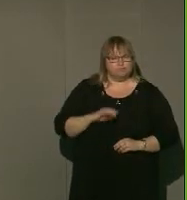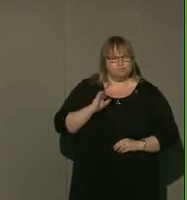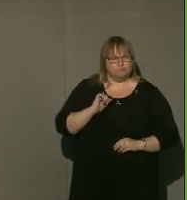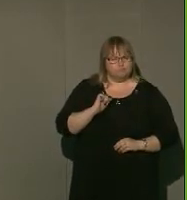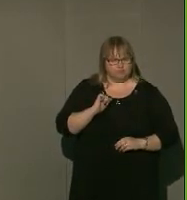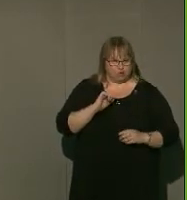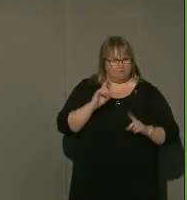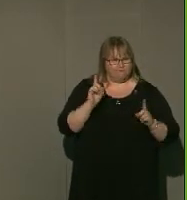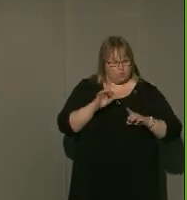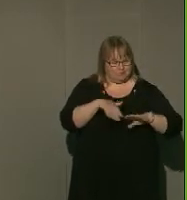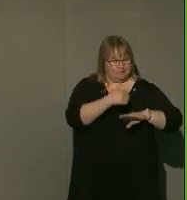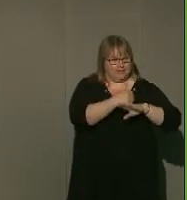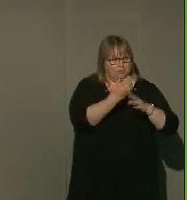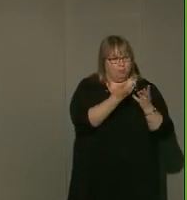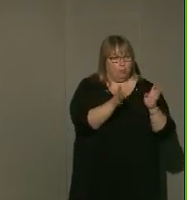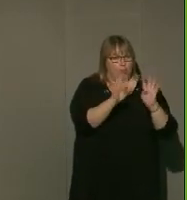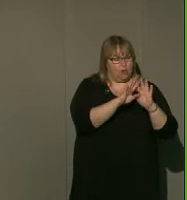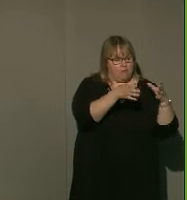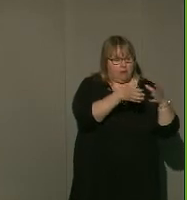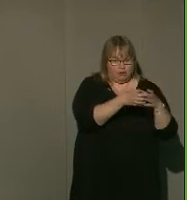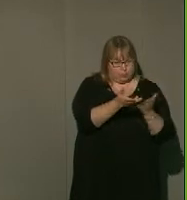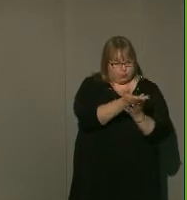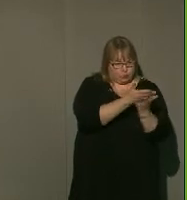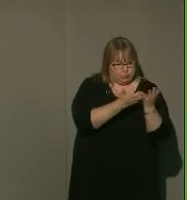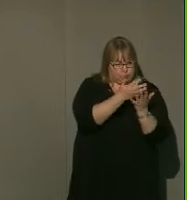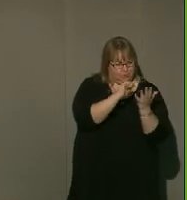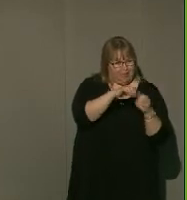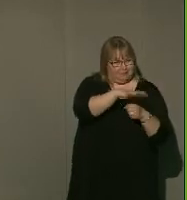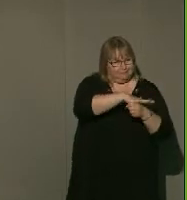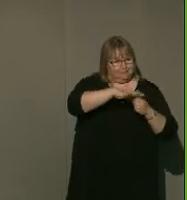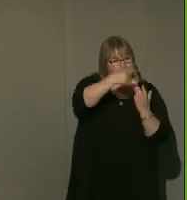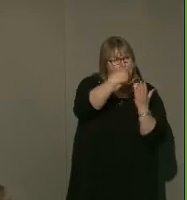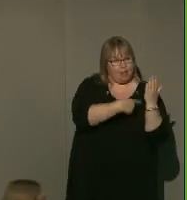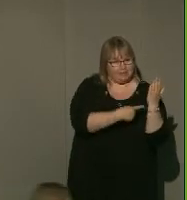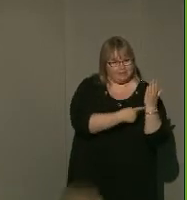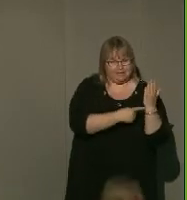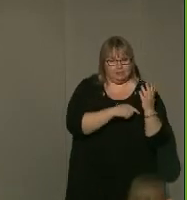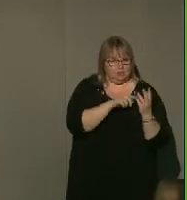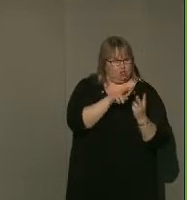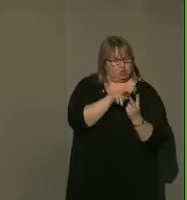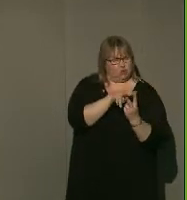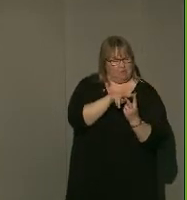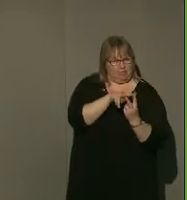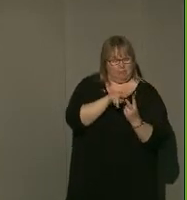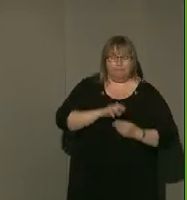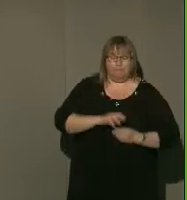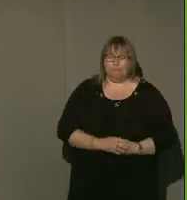working party to review that area of policy. So there are 2 of these.